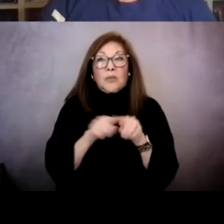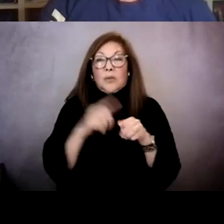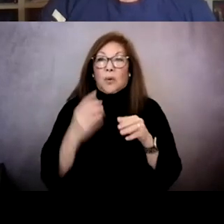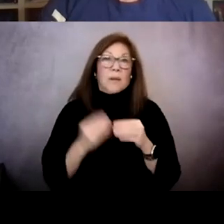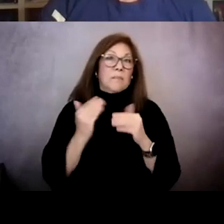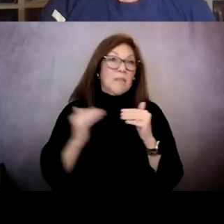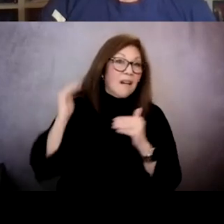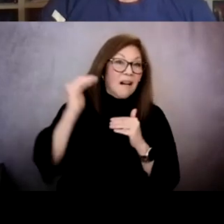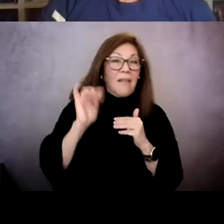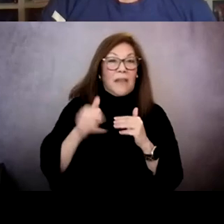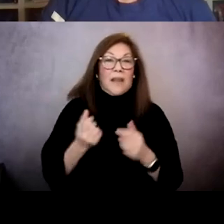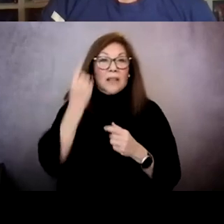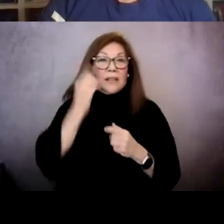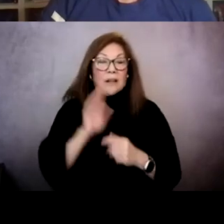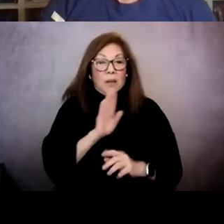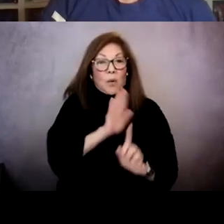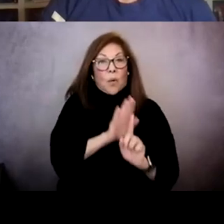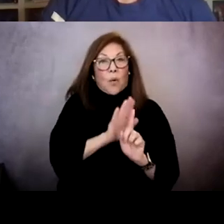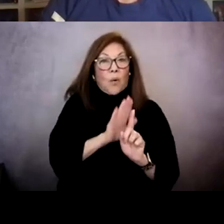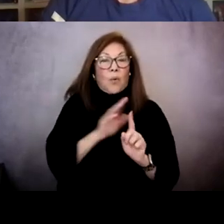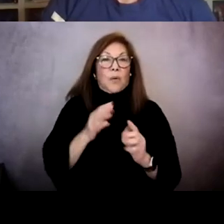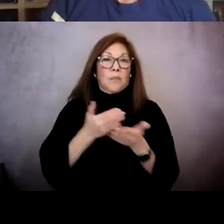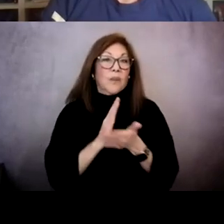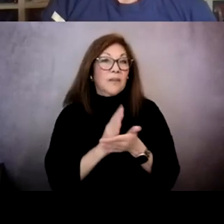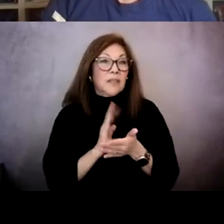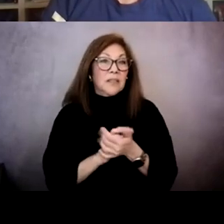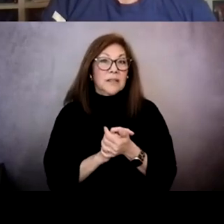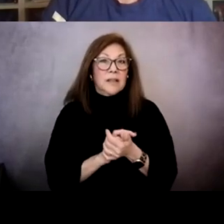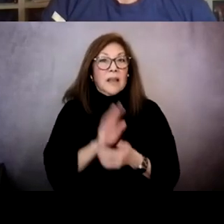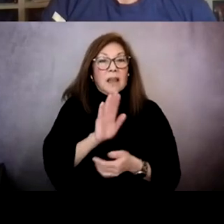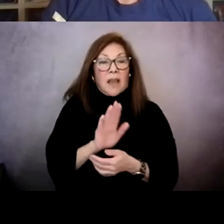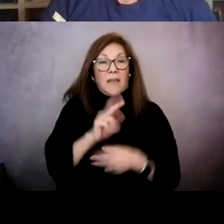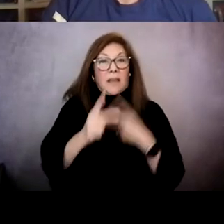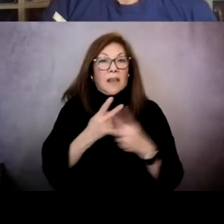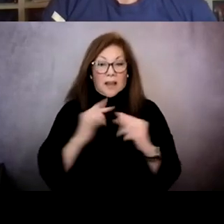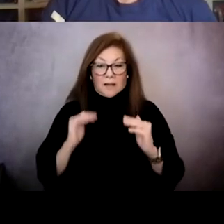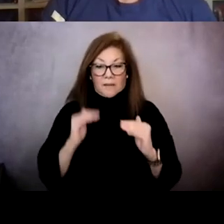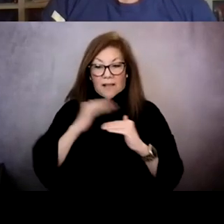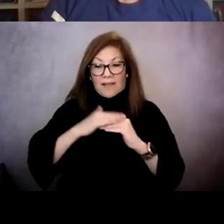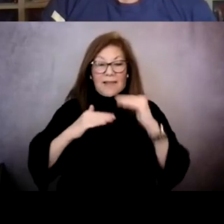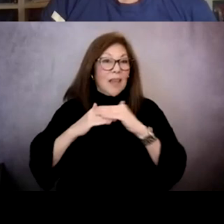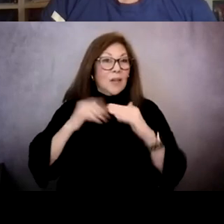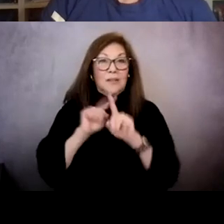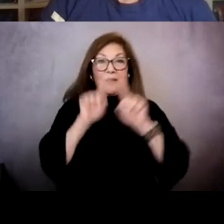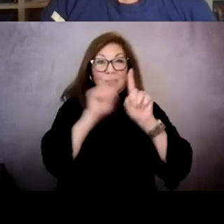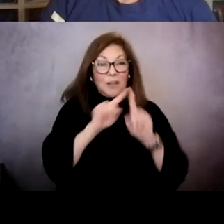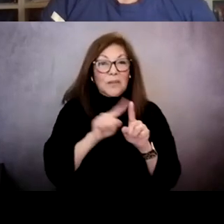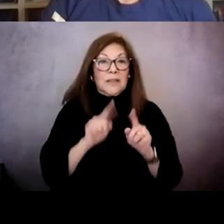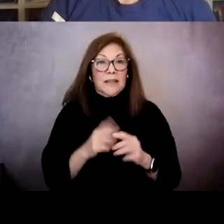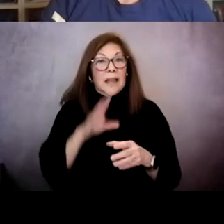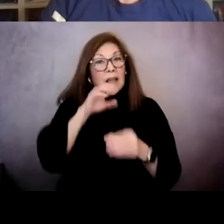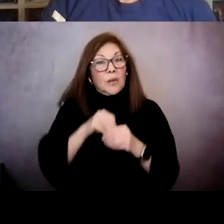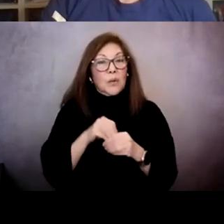understanding their own privileges and the kind of layers of difference. And that